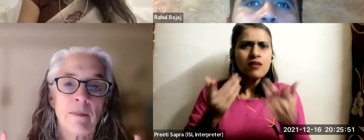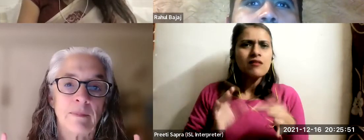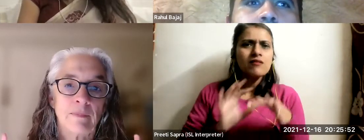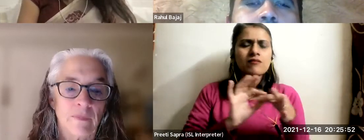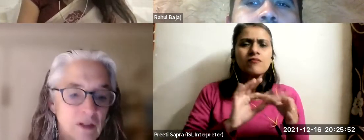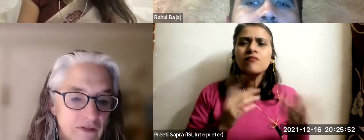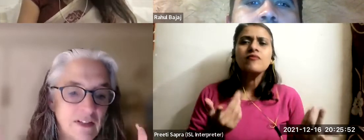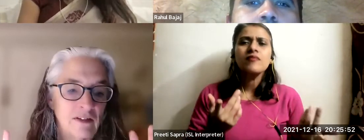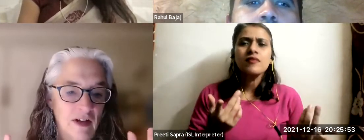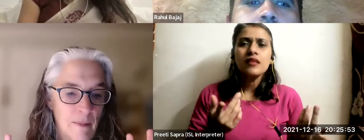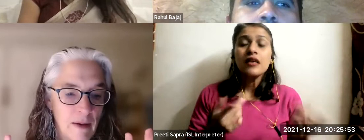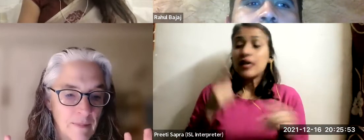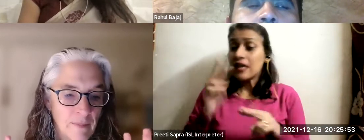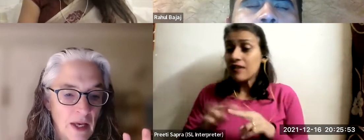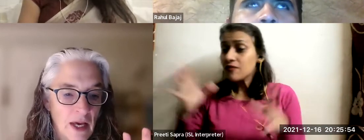come up,